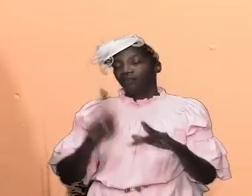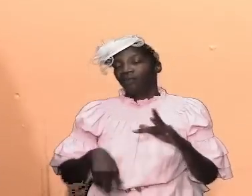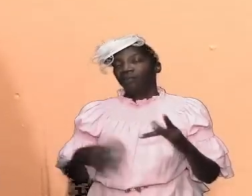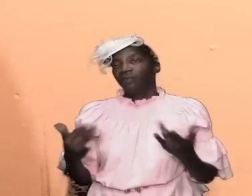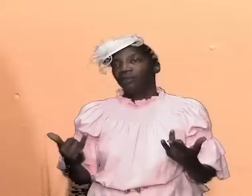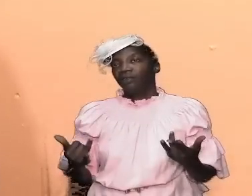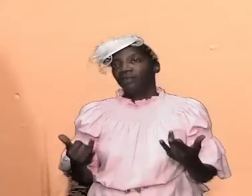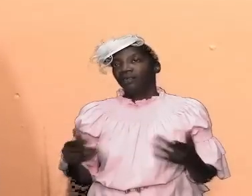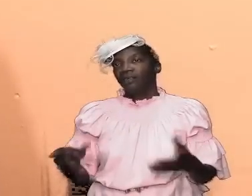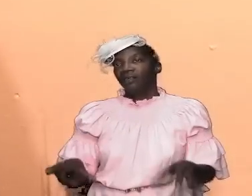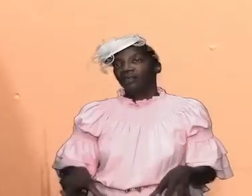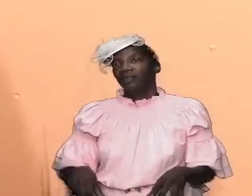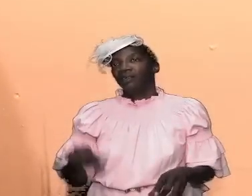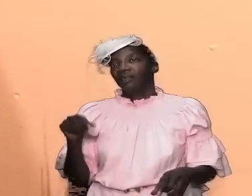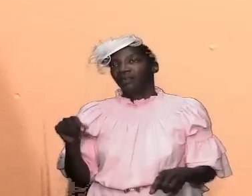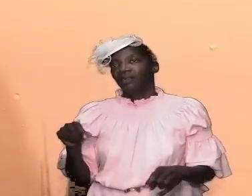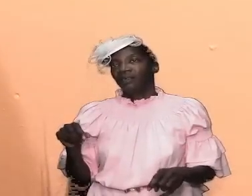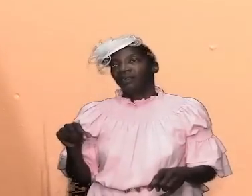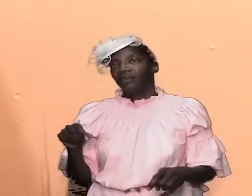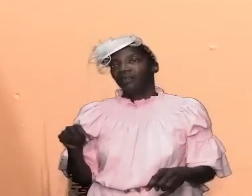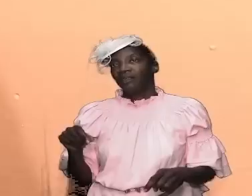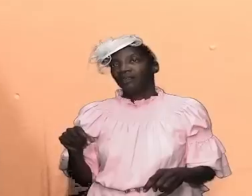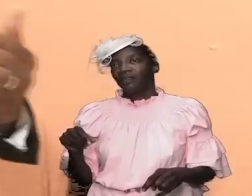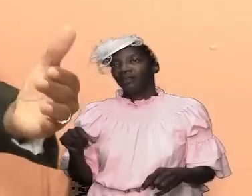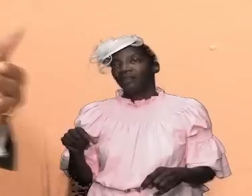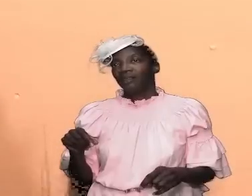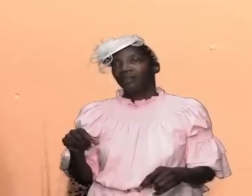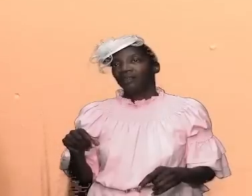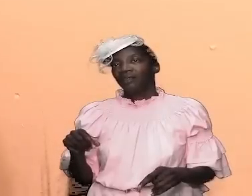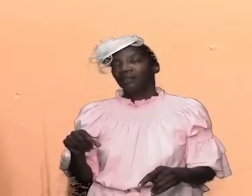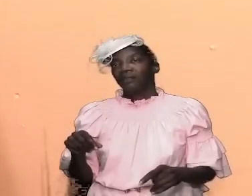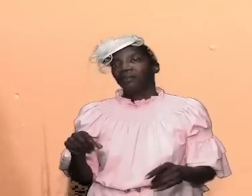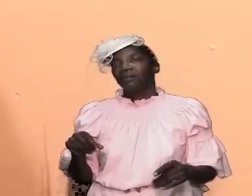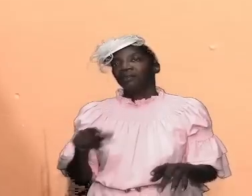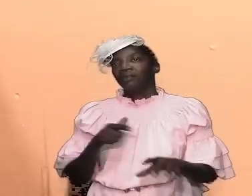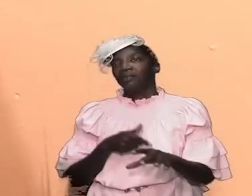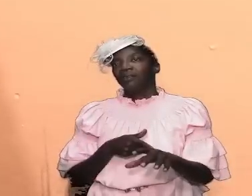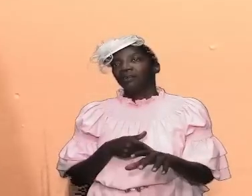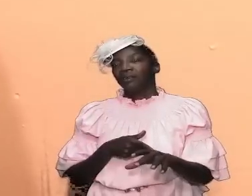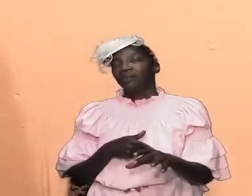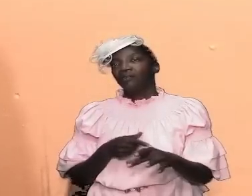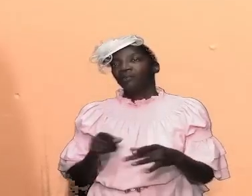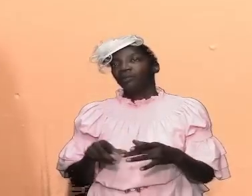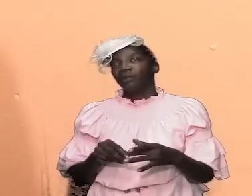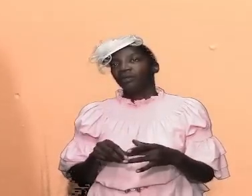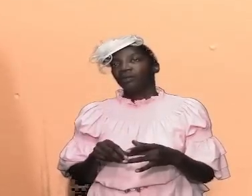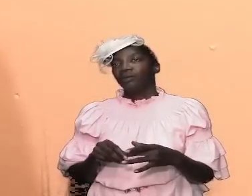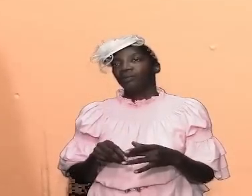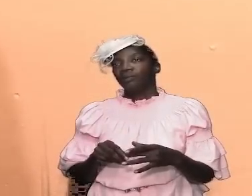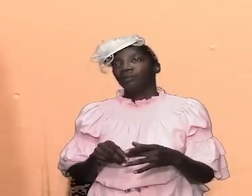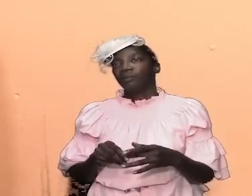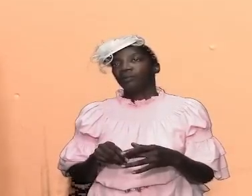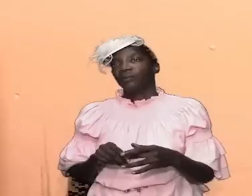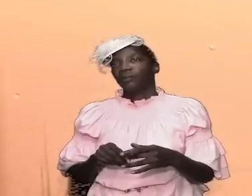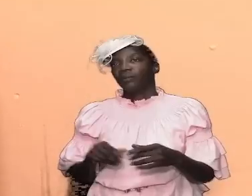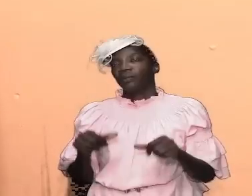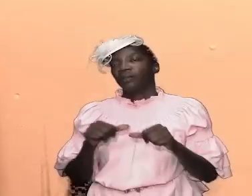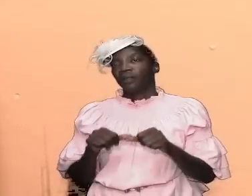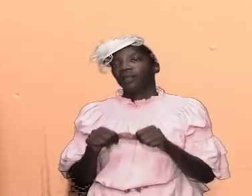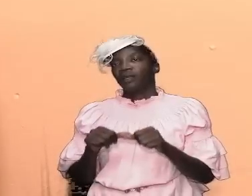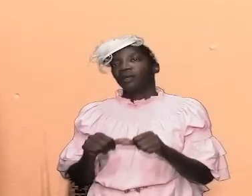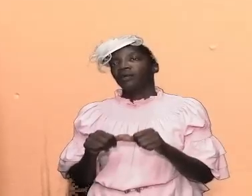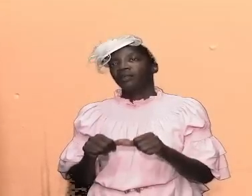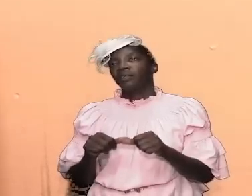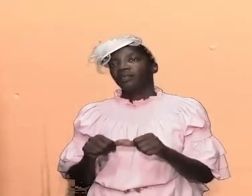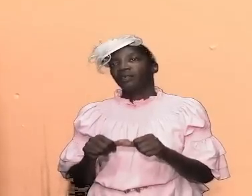we pick up next week and you just take it from there you're not going to get it you have to get it from the beginning so we are going to pick up from here and we are going to continue